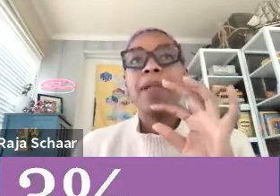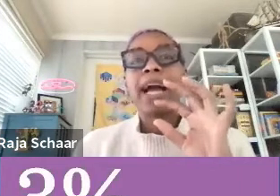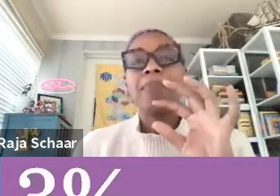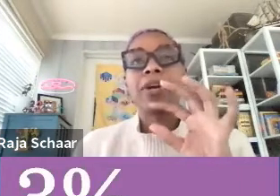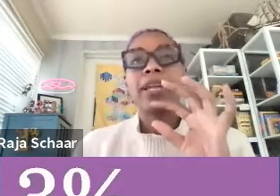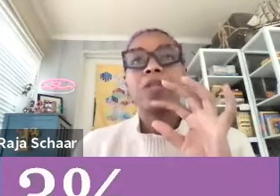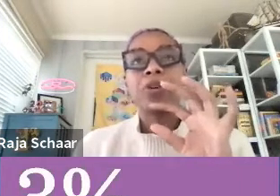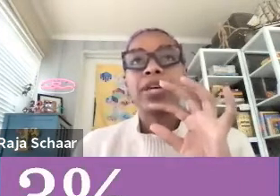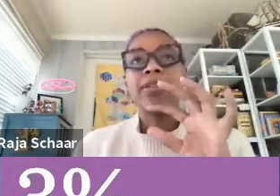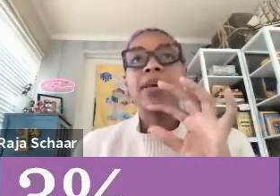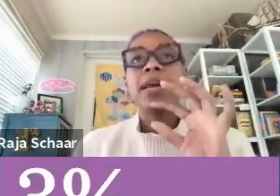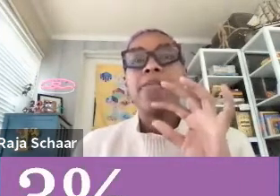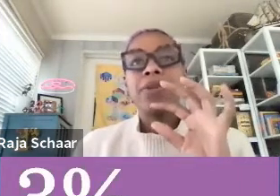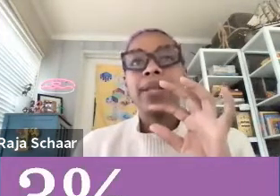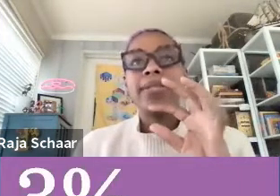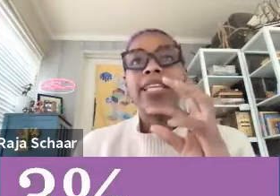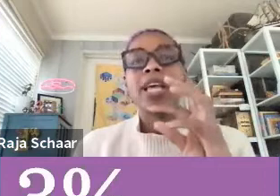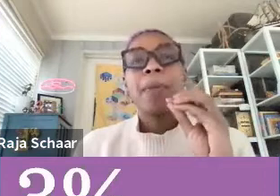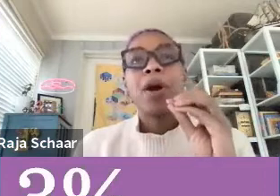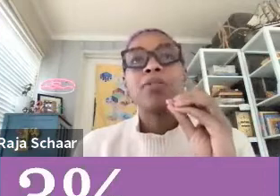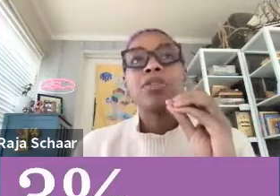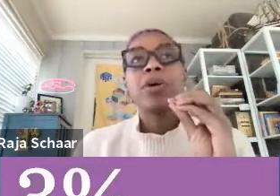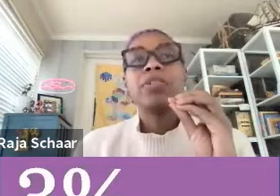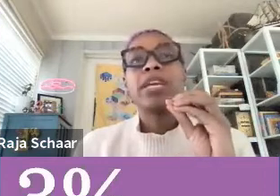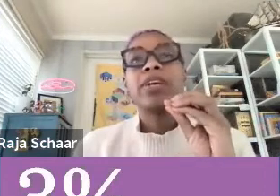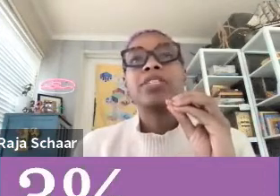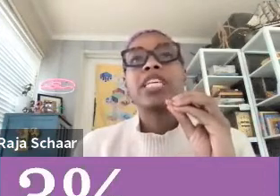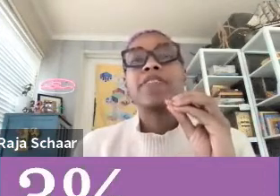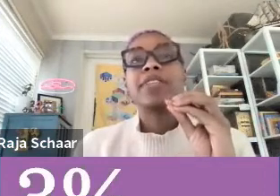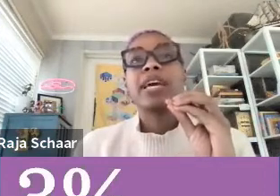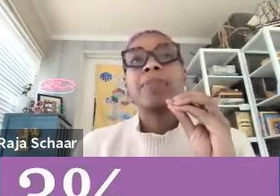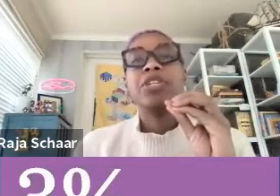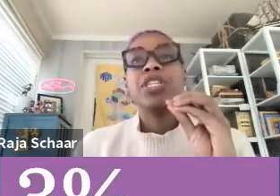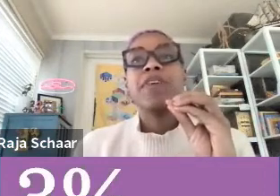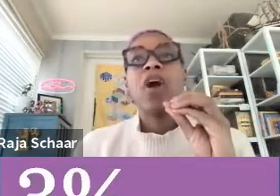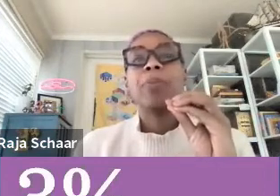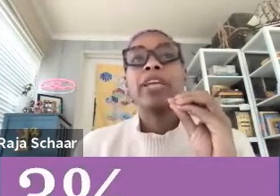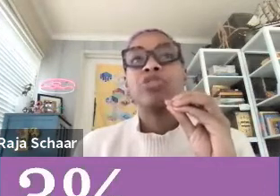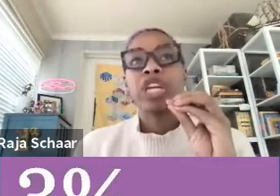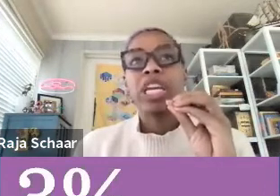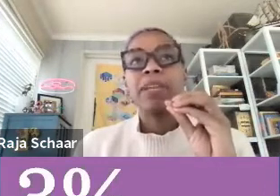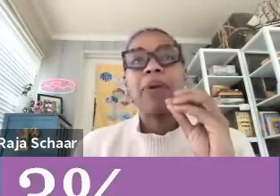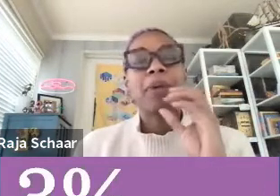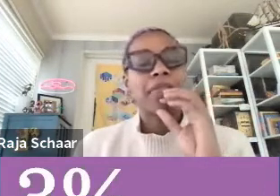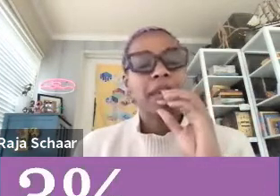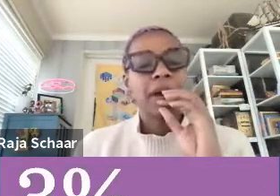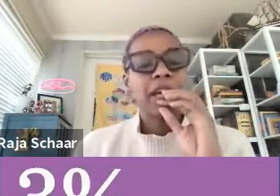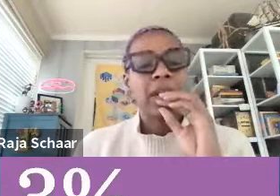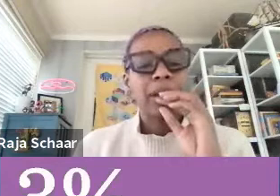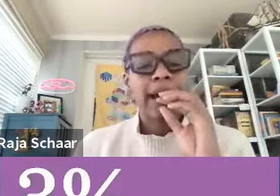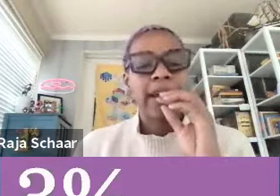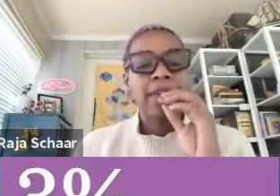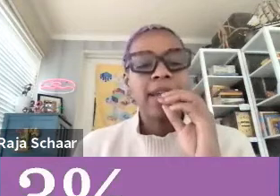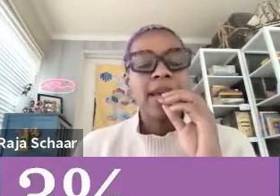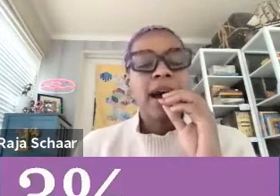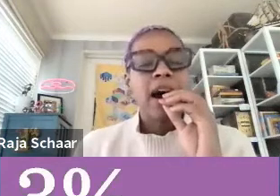the Black American experience in the United States, but also dares to give us images of how we might dream and how we might think about getting our